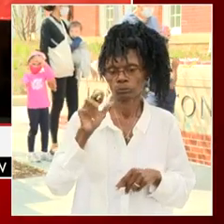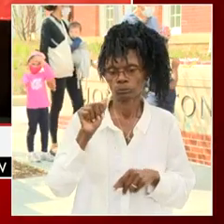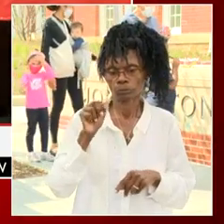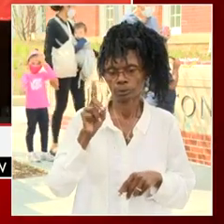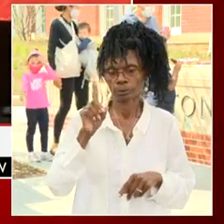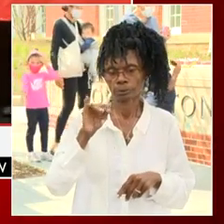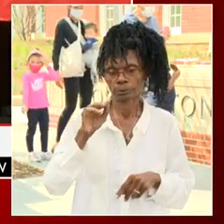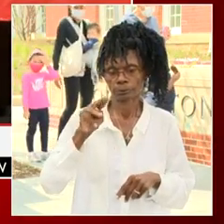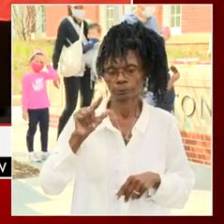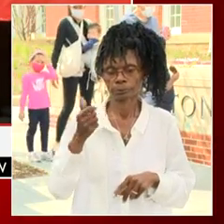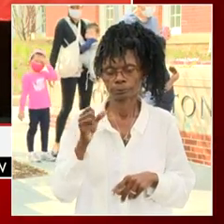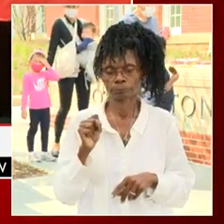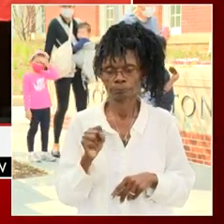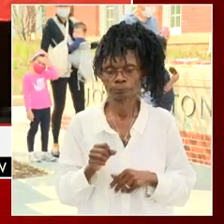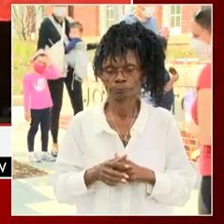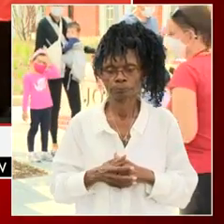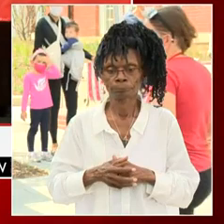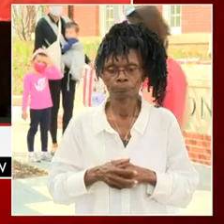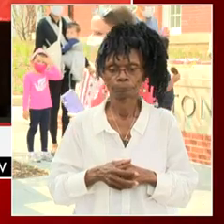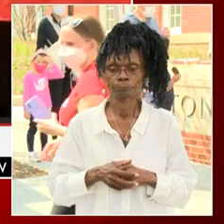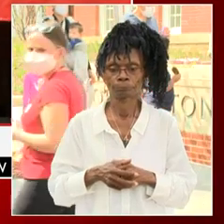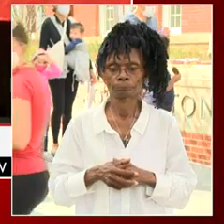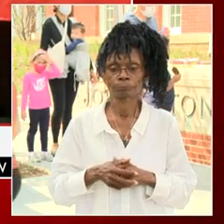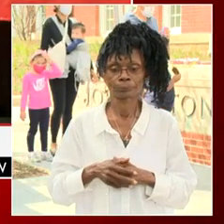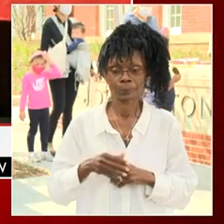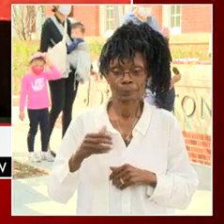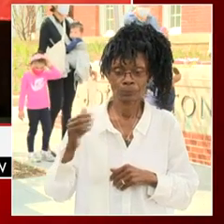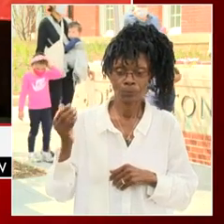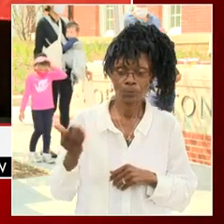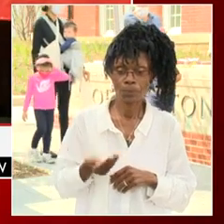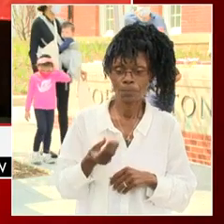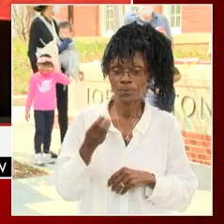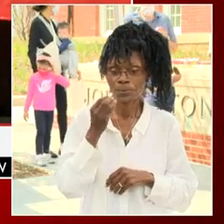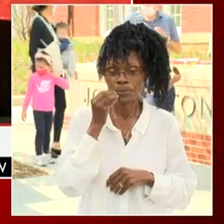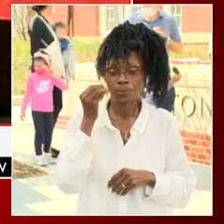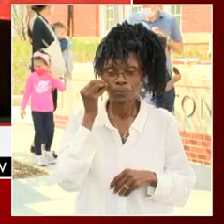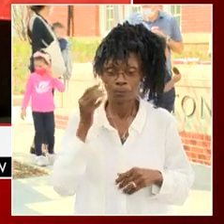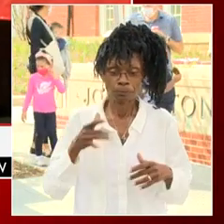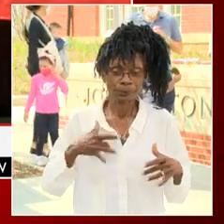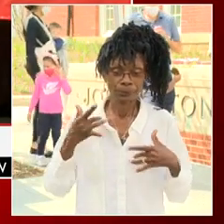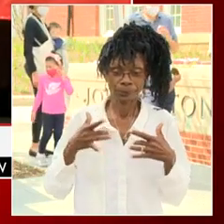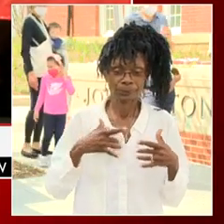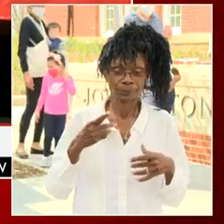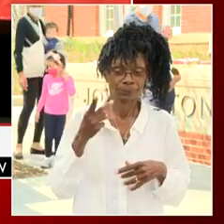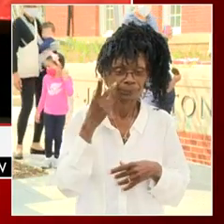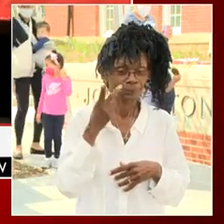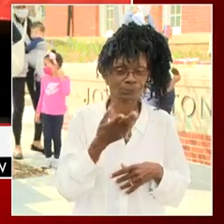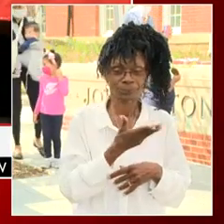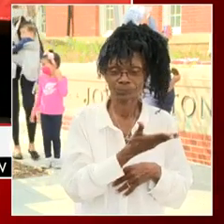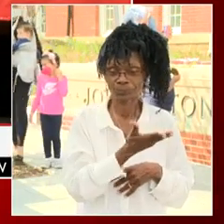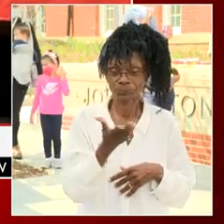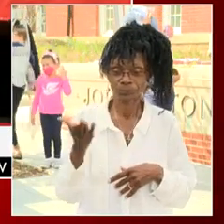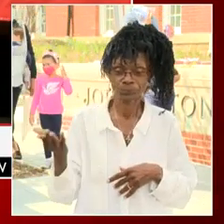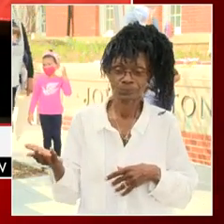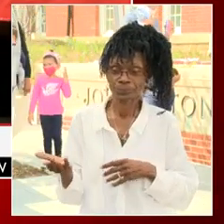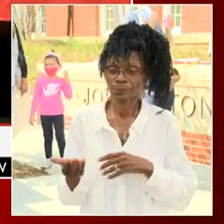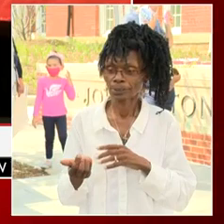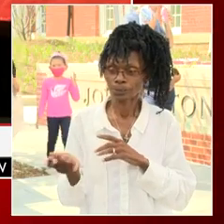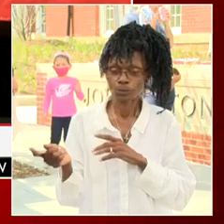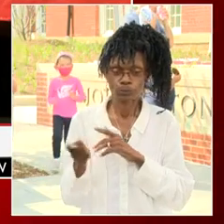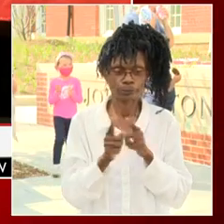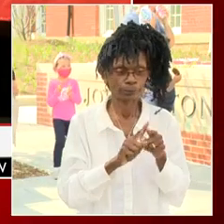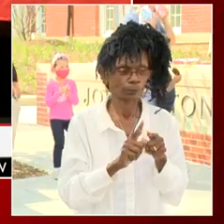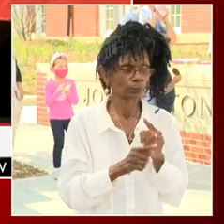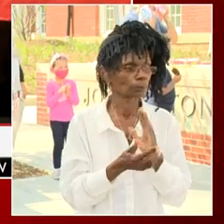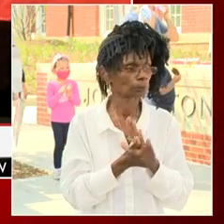home. We can't wait to see all the ways you thrive in this new facility. And now, I'm